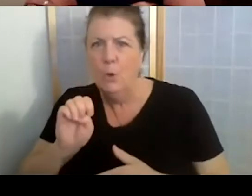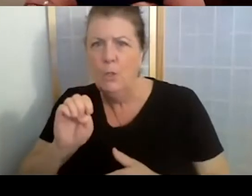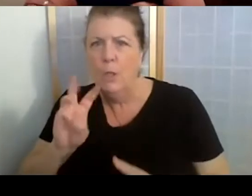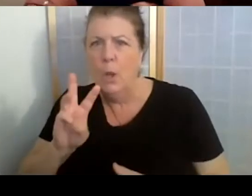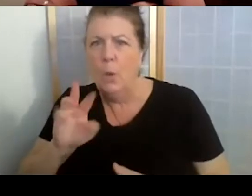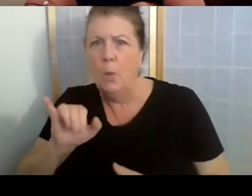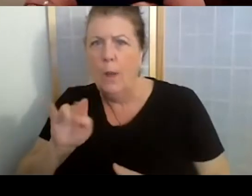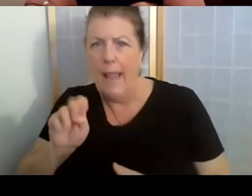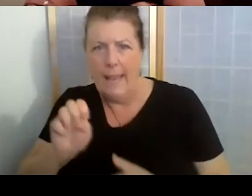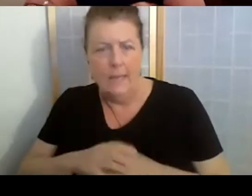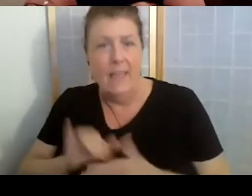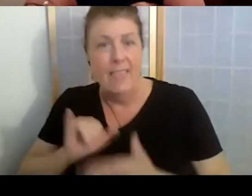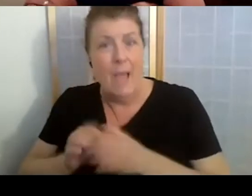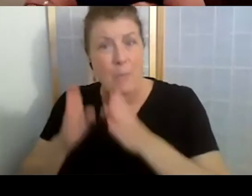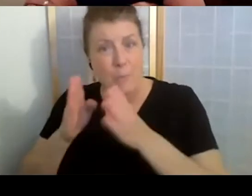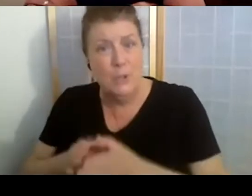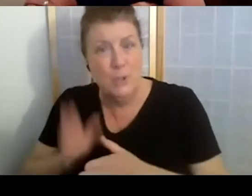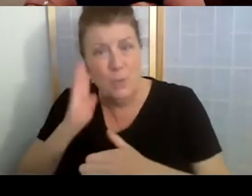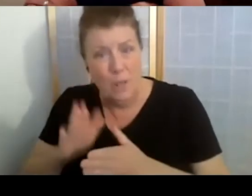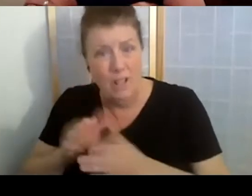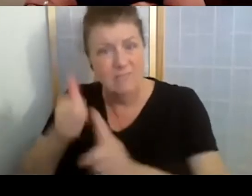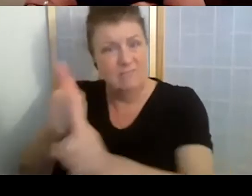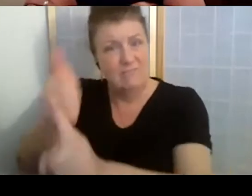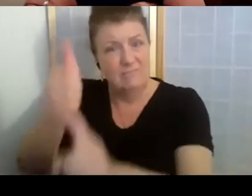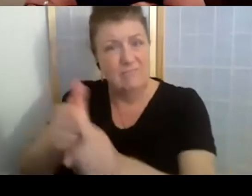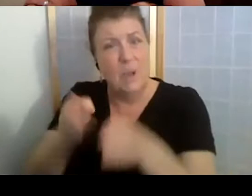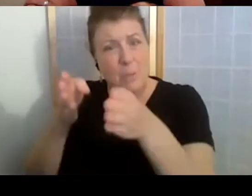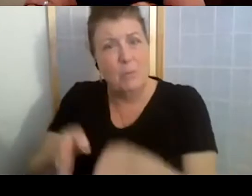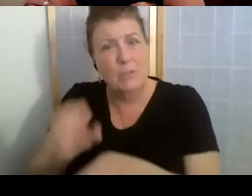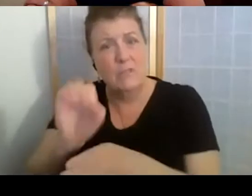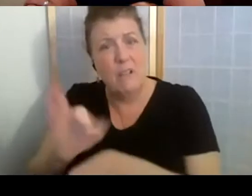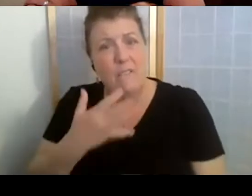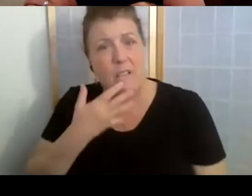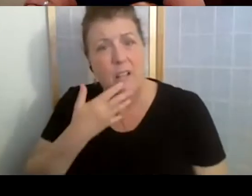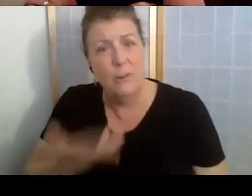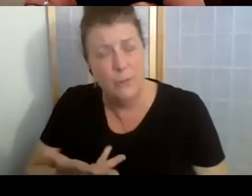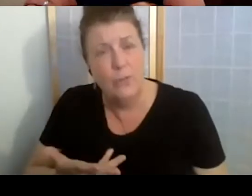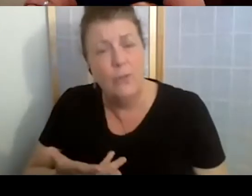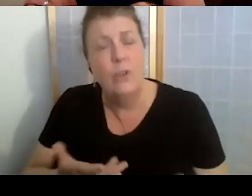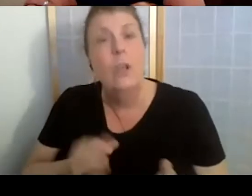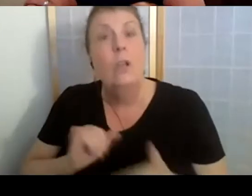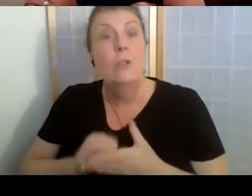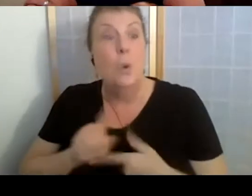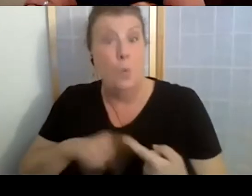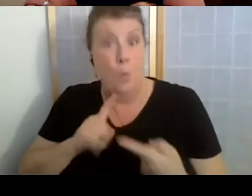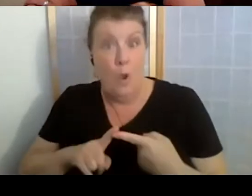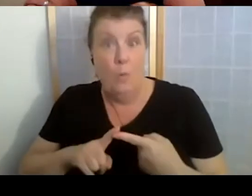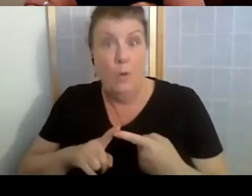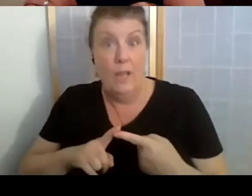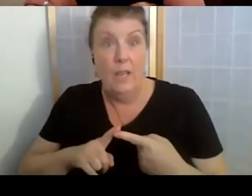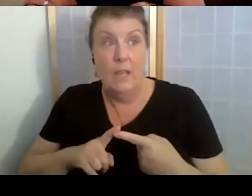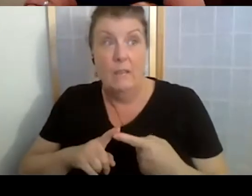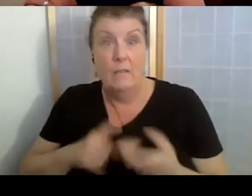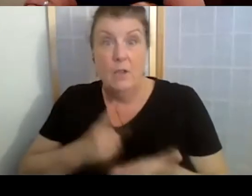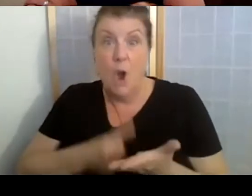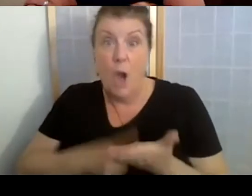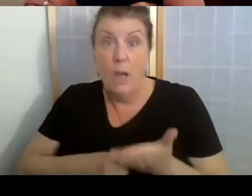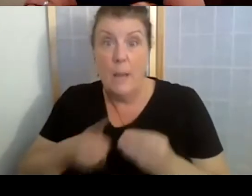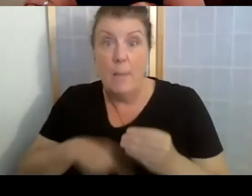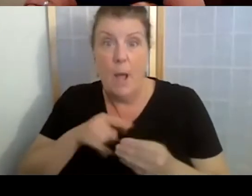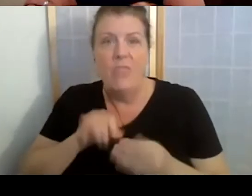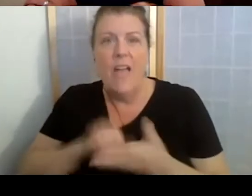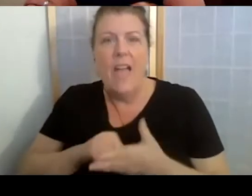And so just the more that we started talking about it, the more we started sort of putting those ideas together, it seemed like less oil and